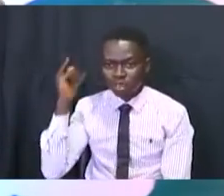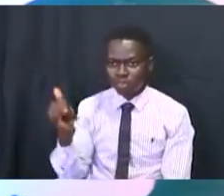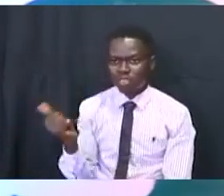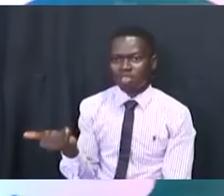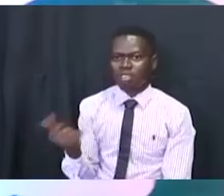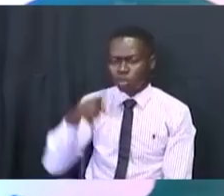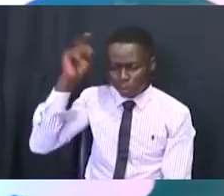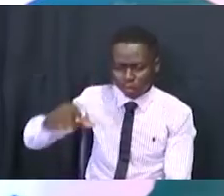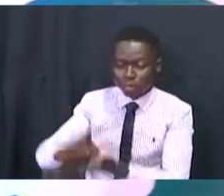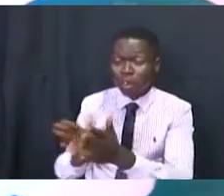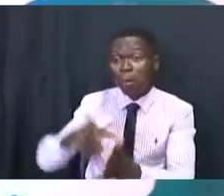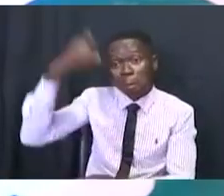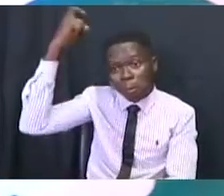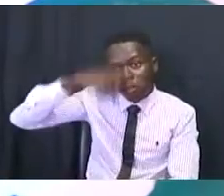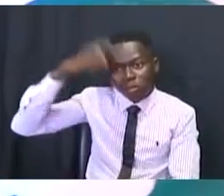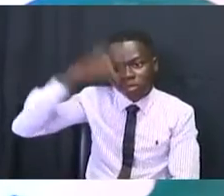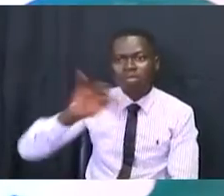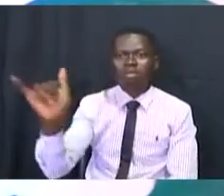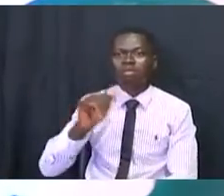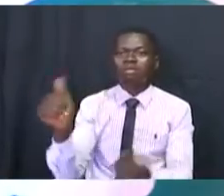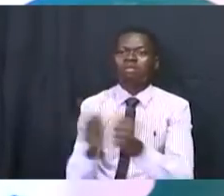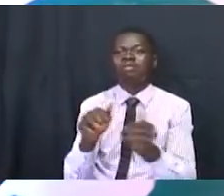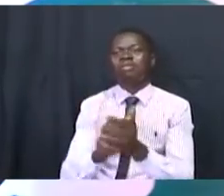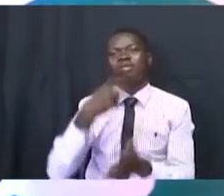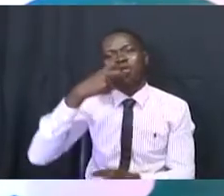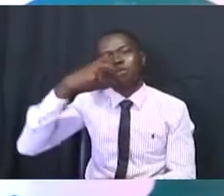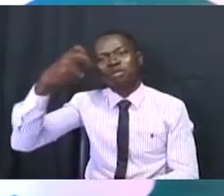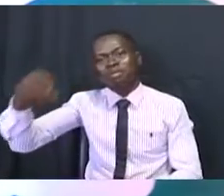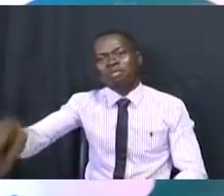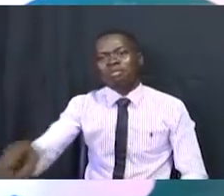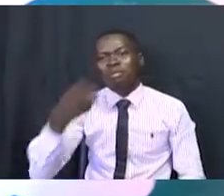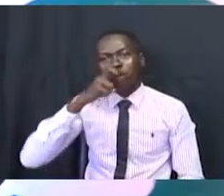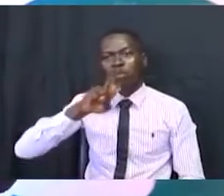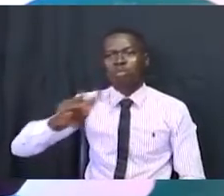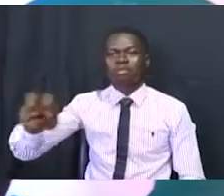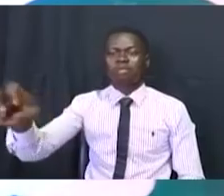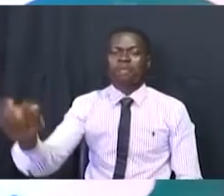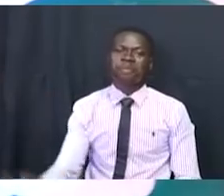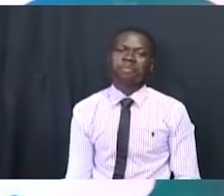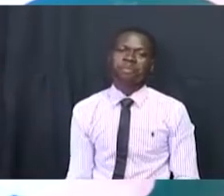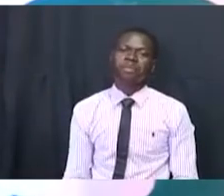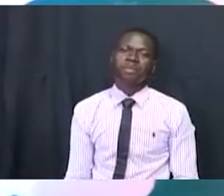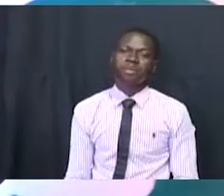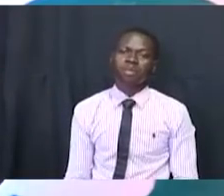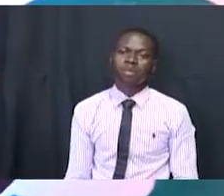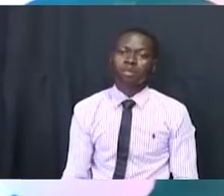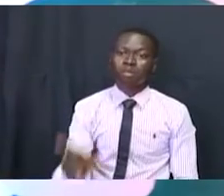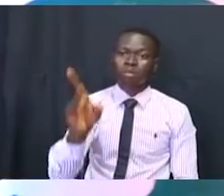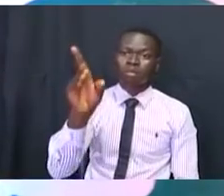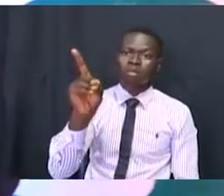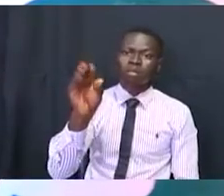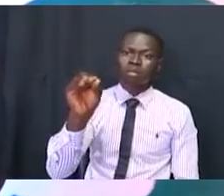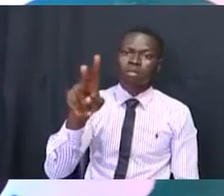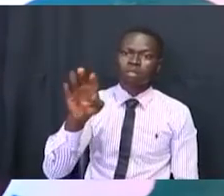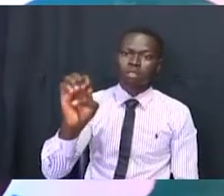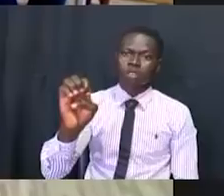shrewd like that. And then innocent as a dove. So now the dove does not commit anything that will bring